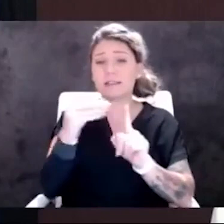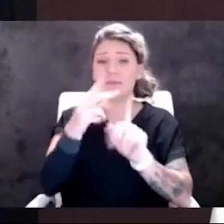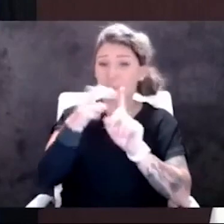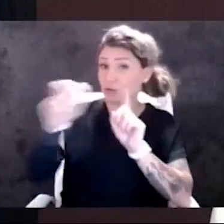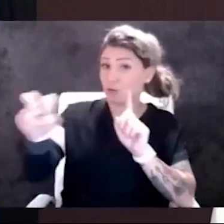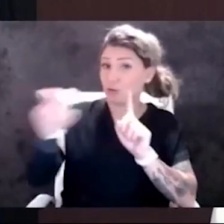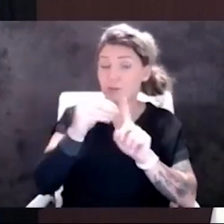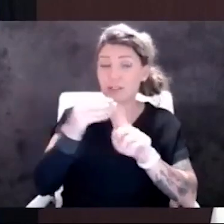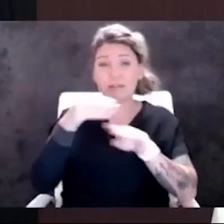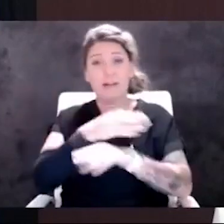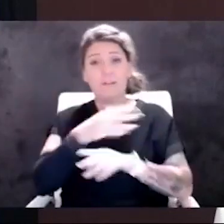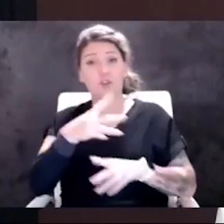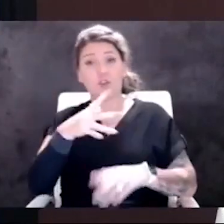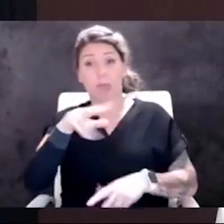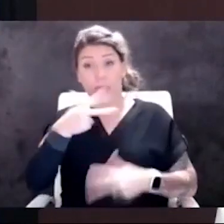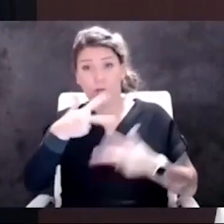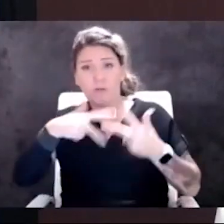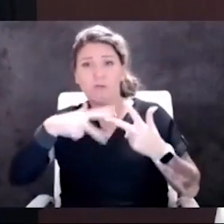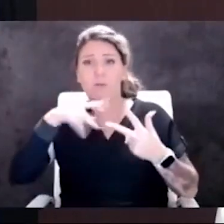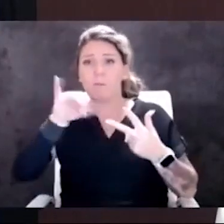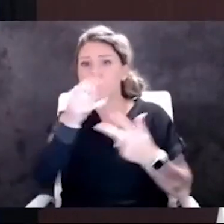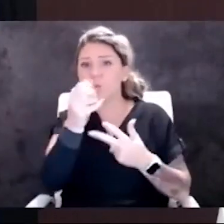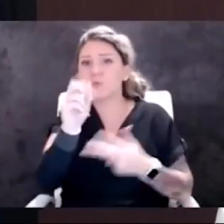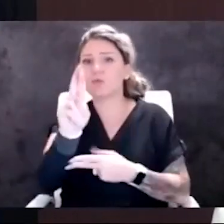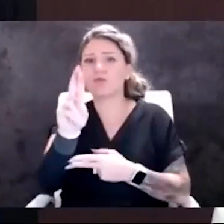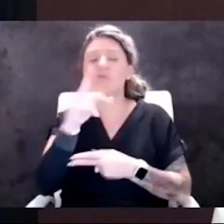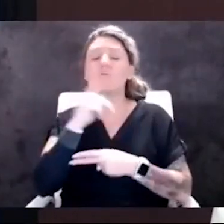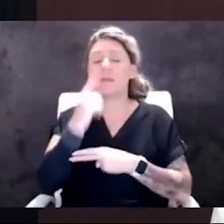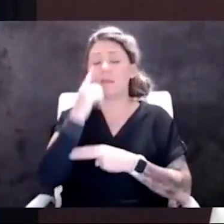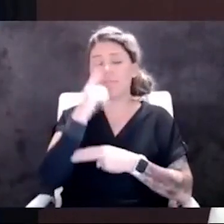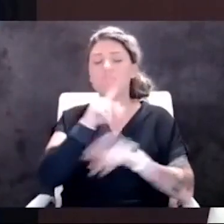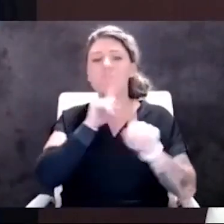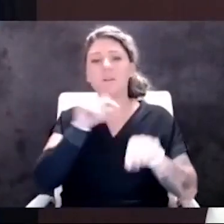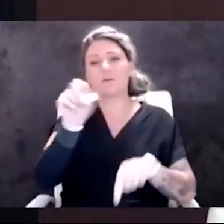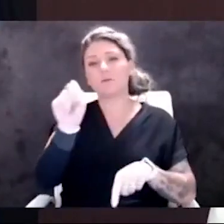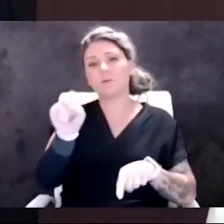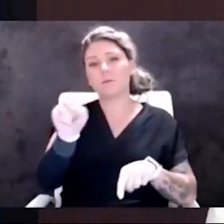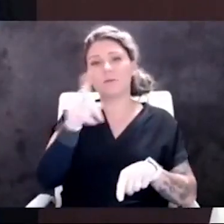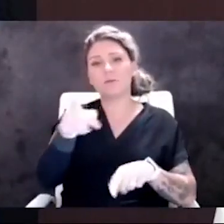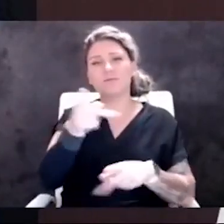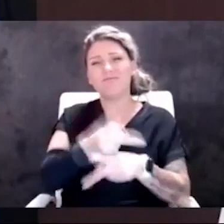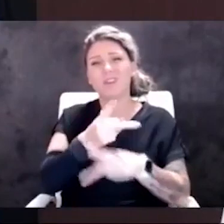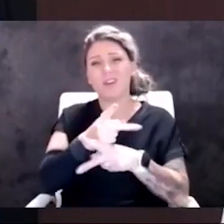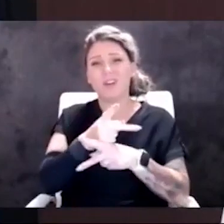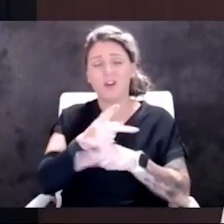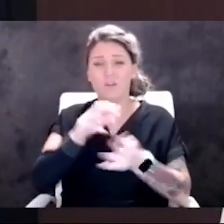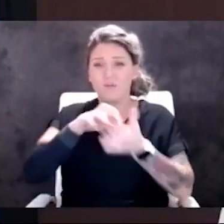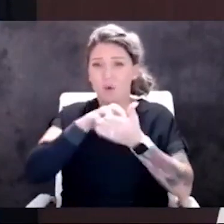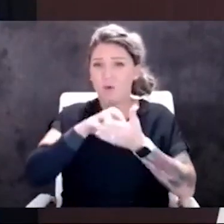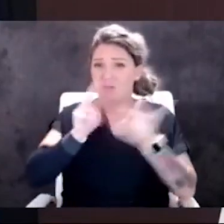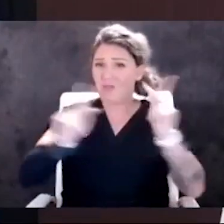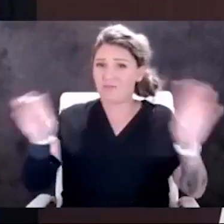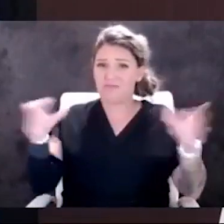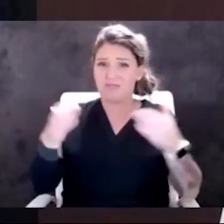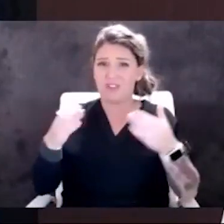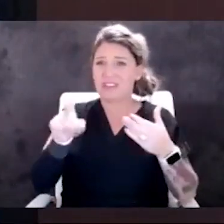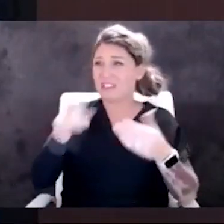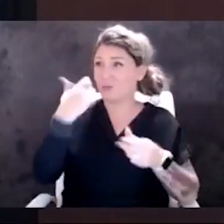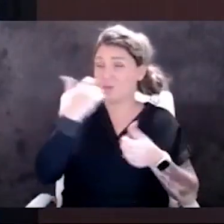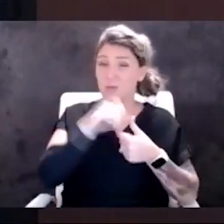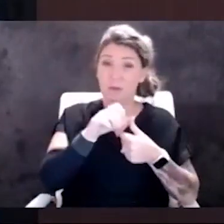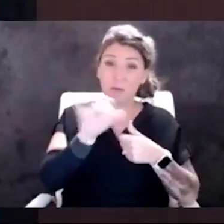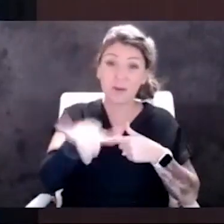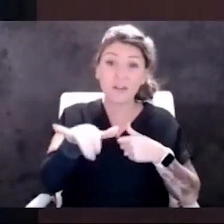boosters, I think the answer will be yes, because you're taking care of a vulnerable patient population. I think that's what you have to remember. The folks, this